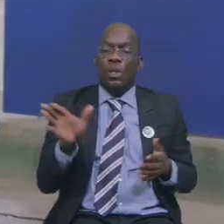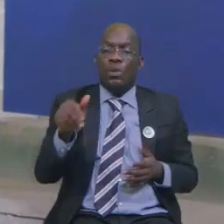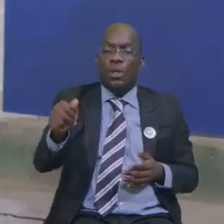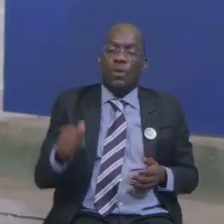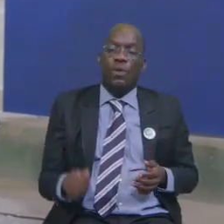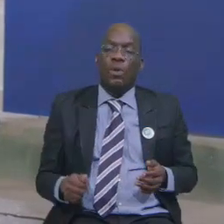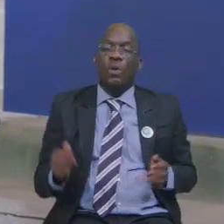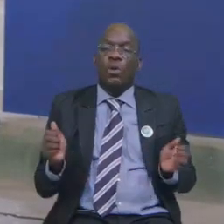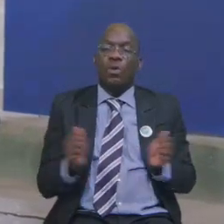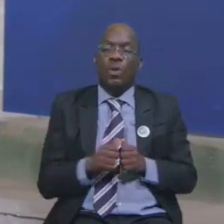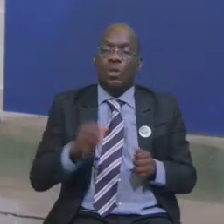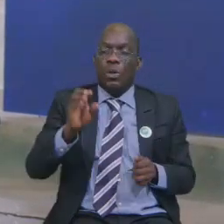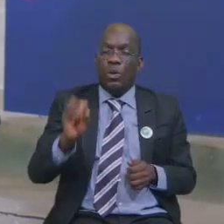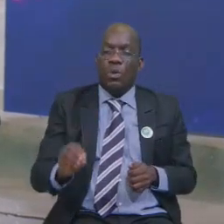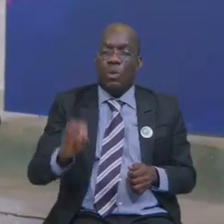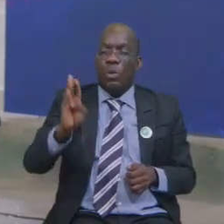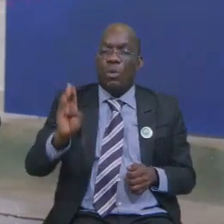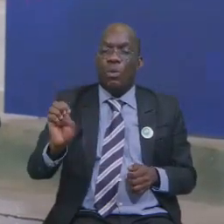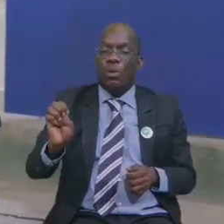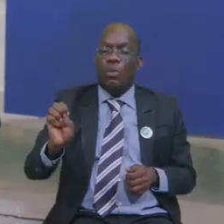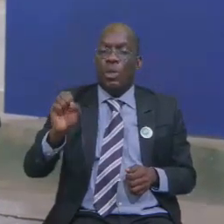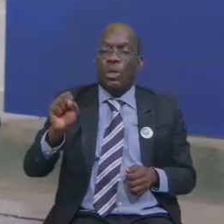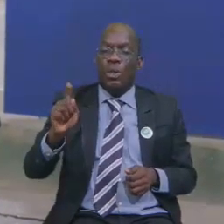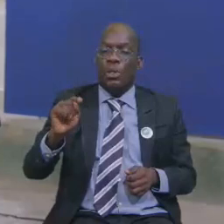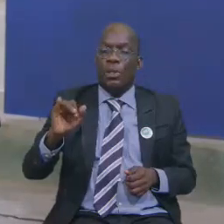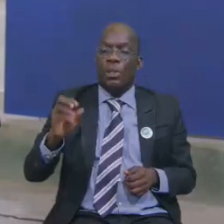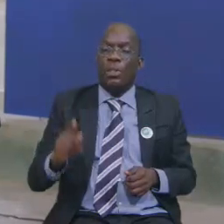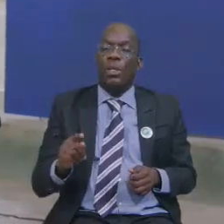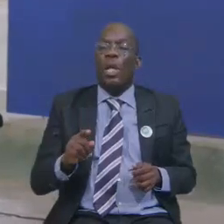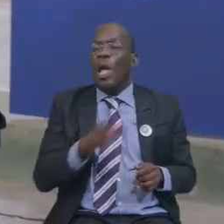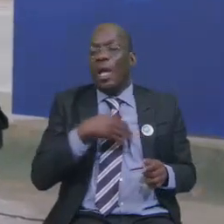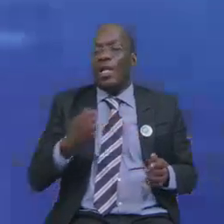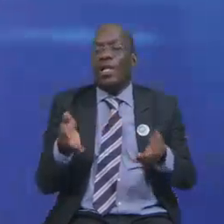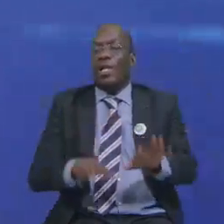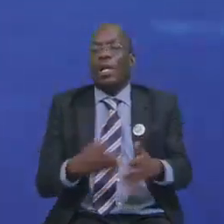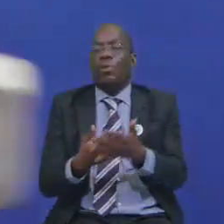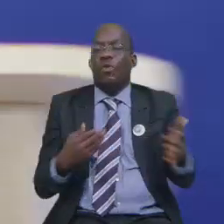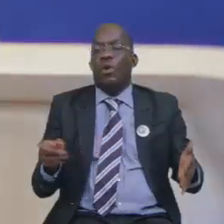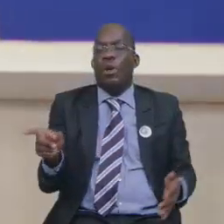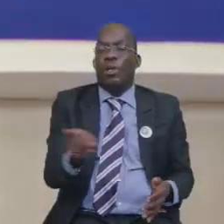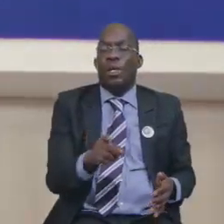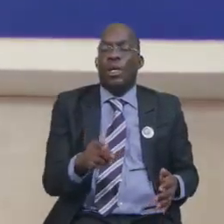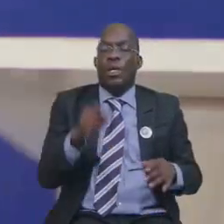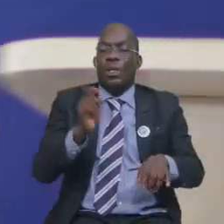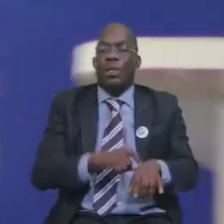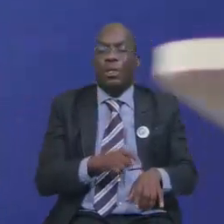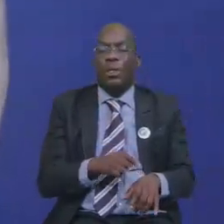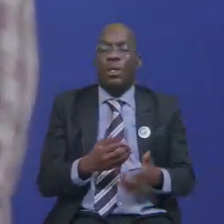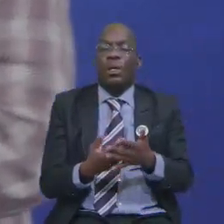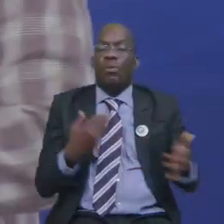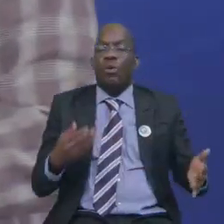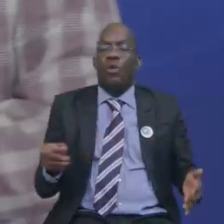as diabetes, and eventually they die before their time. Or before they die, they are not